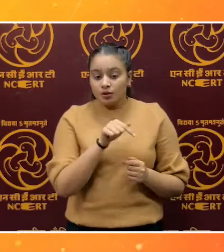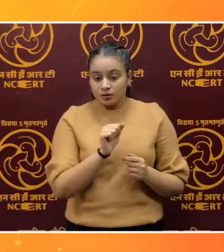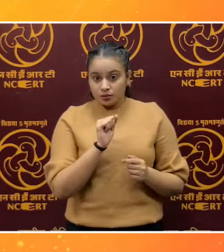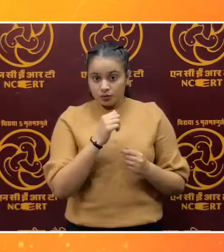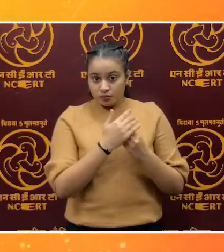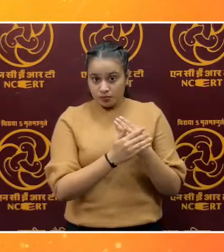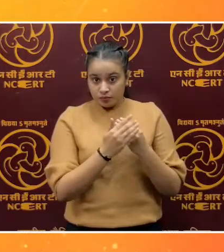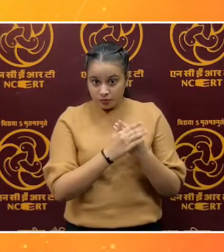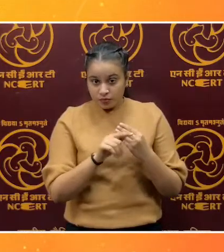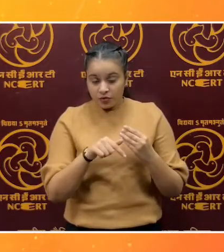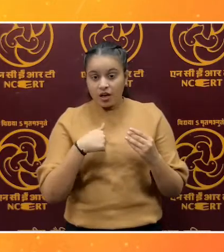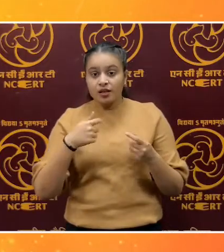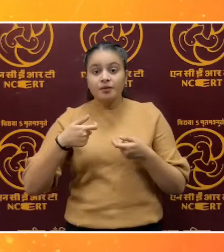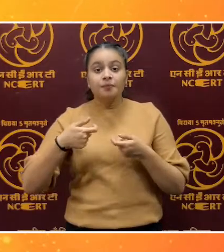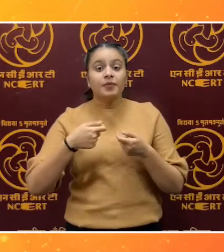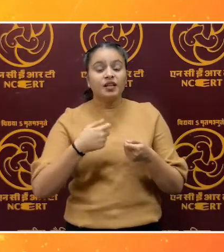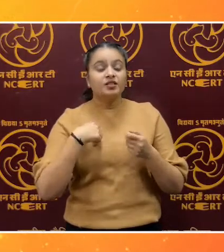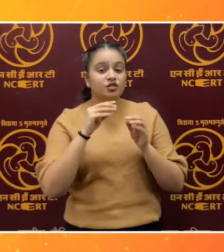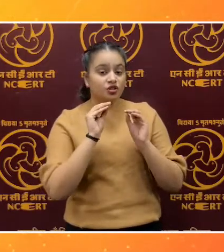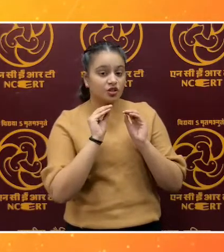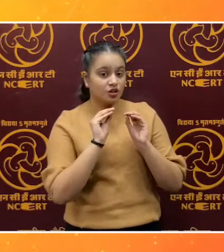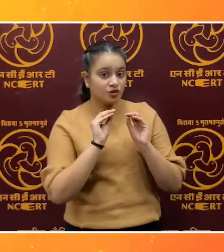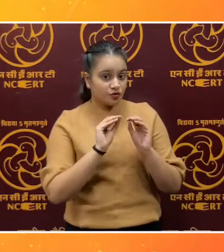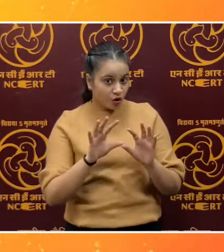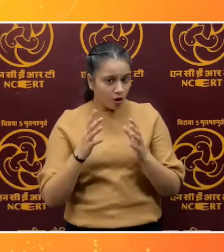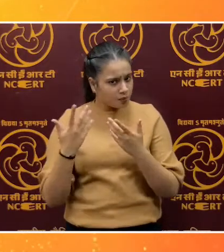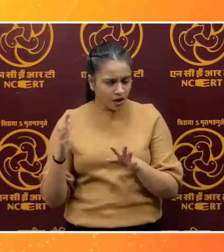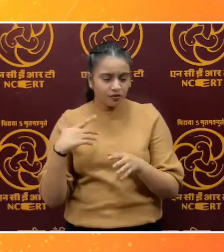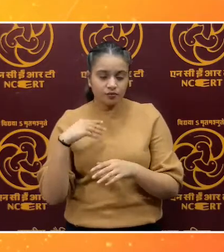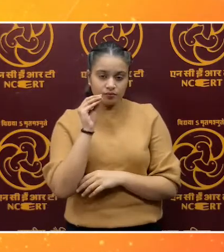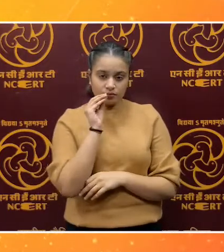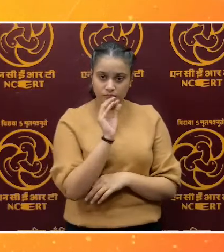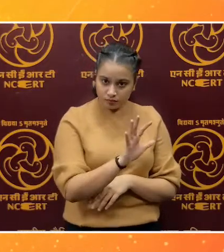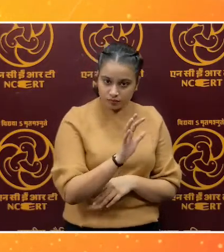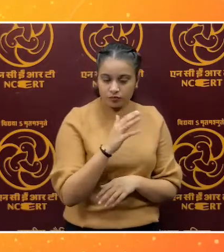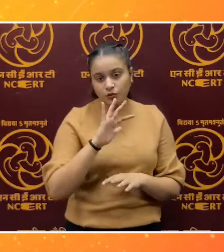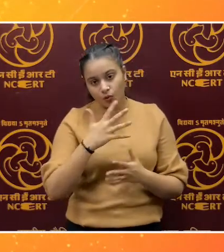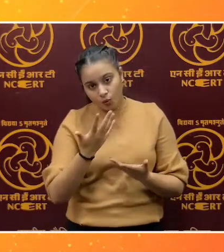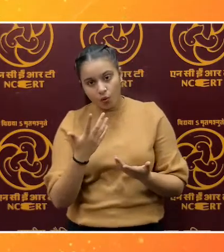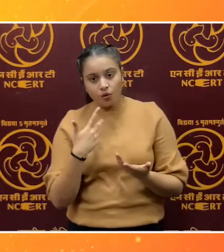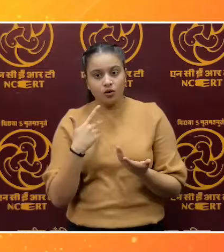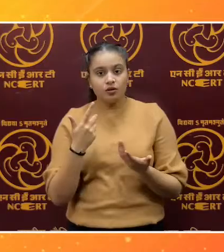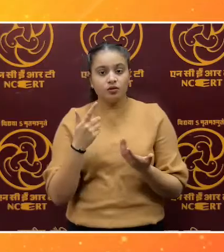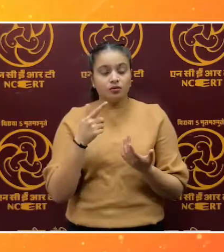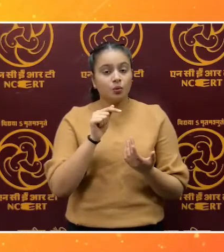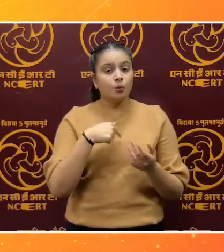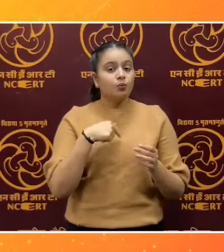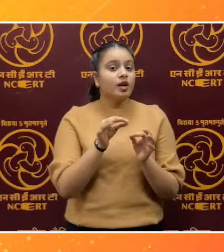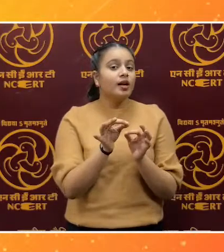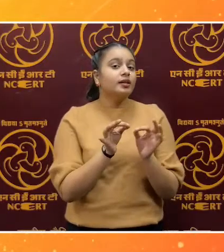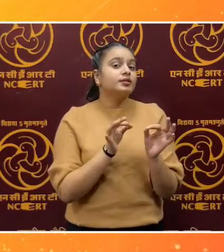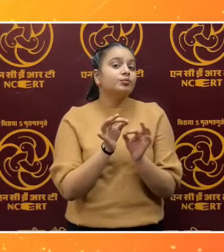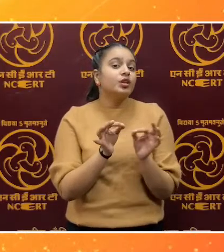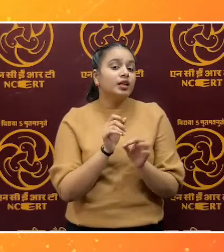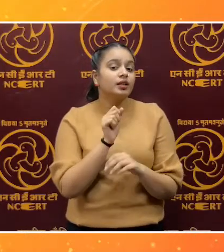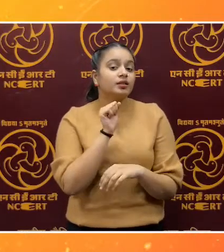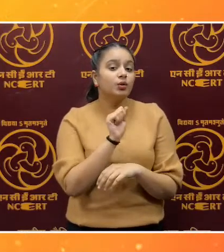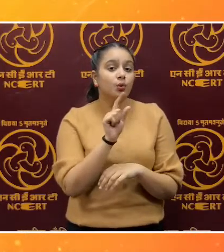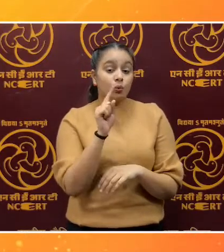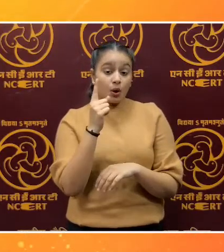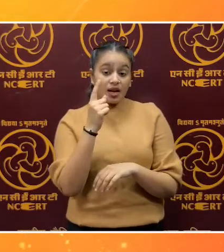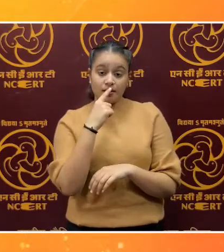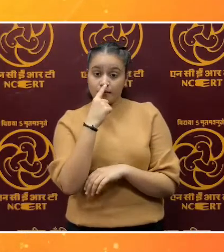pet about the message he had conveyed. And with great sorrow, he described how one